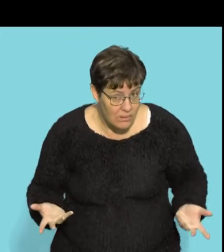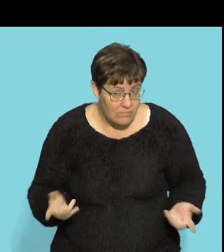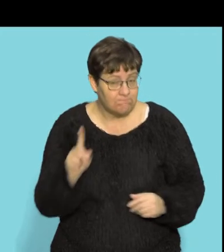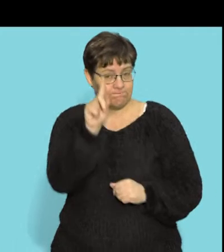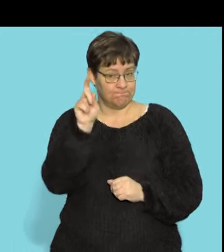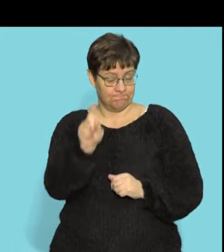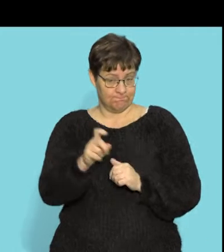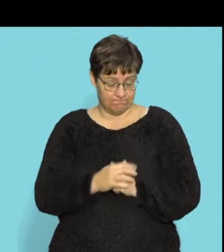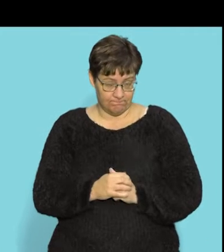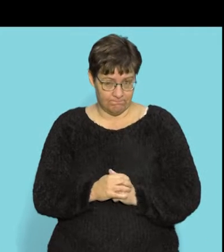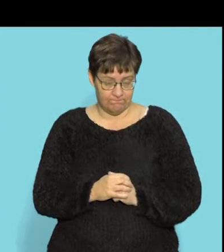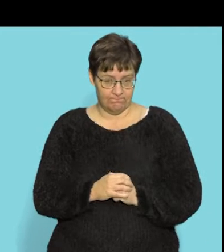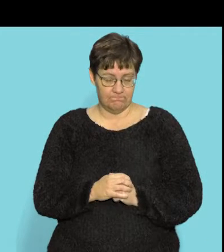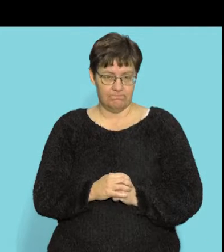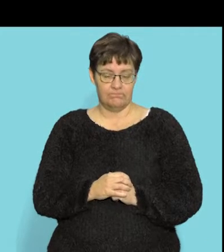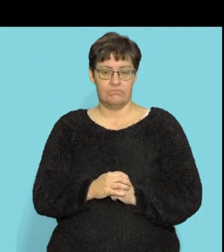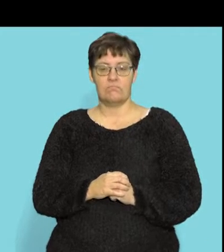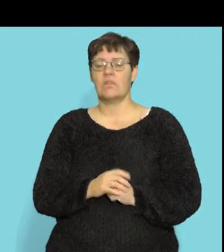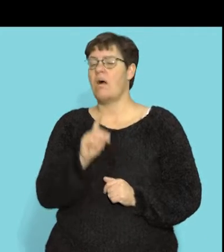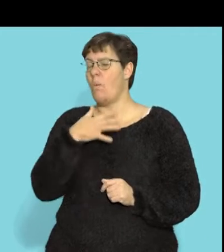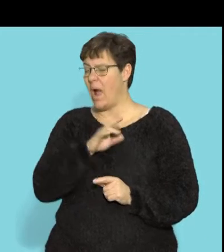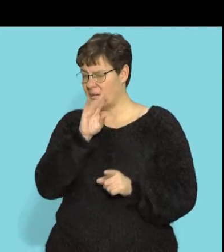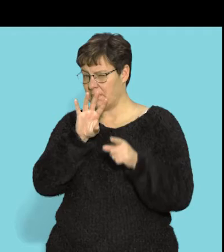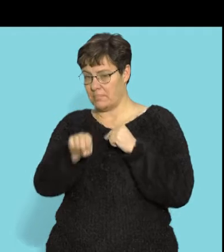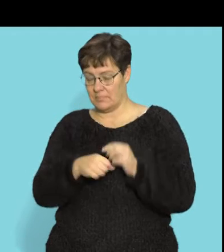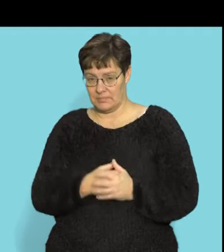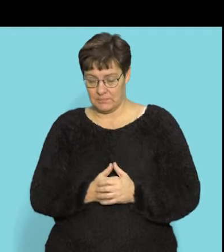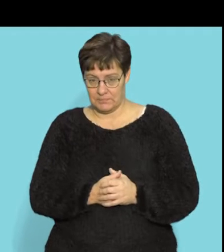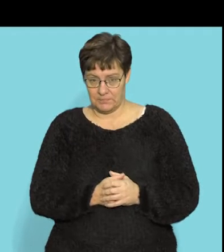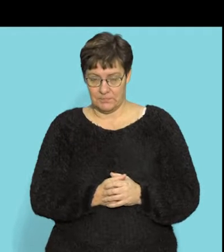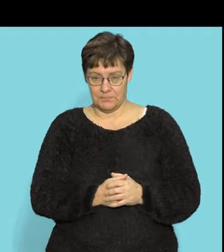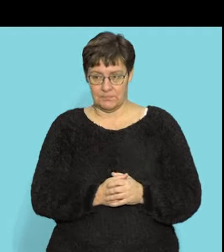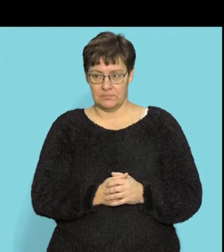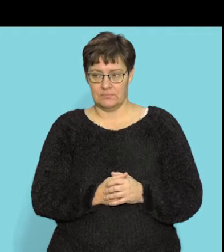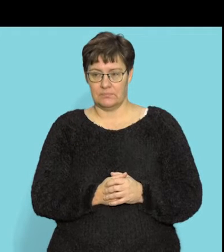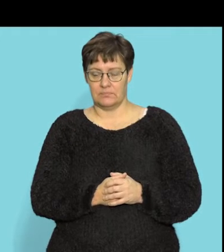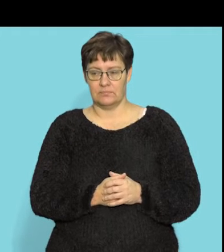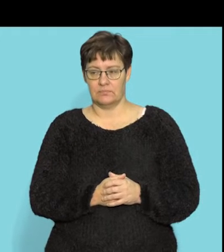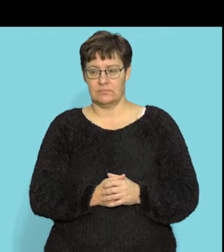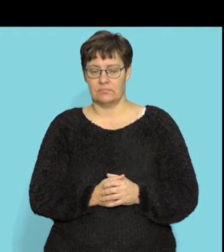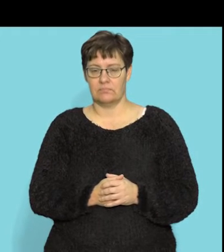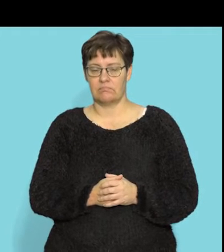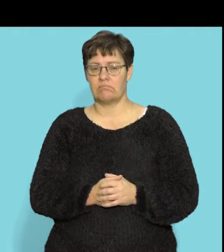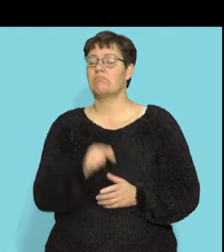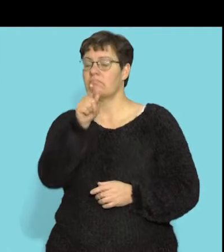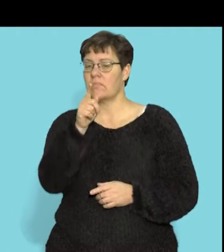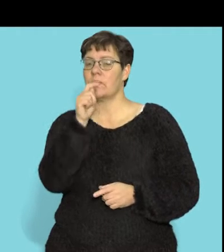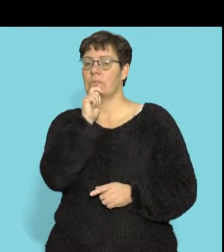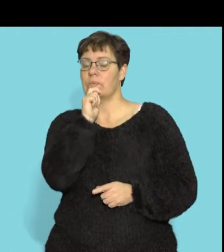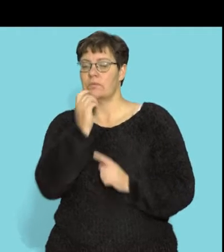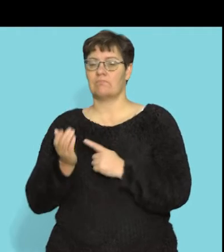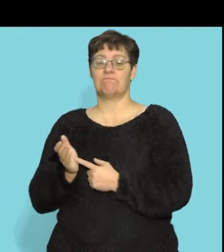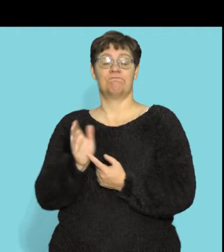light bulbs either increases or decreases. So we want to arrive at a solution for that, right? So we'll use